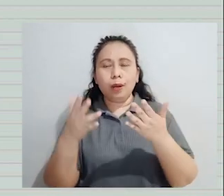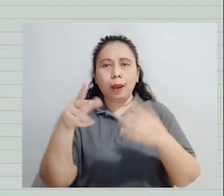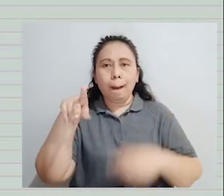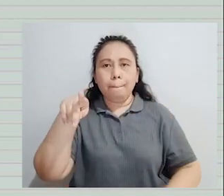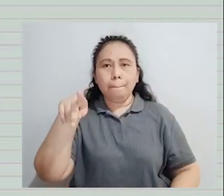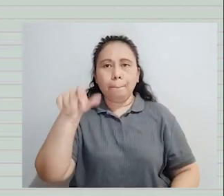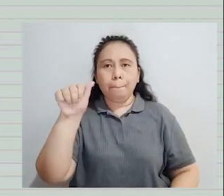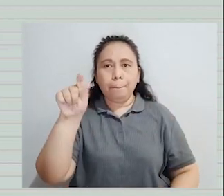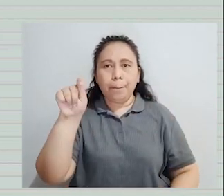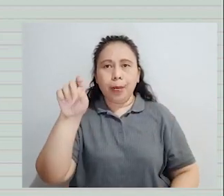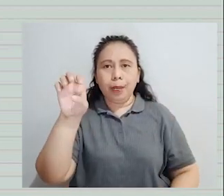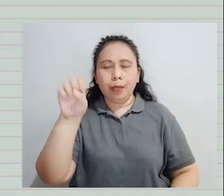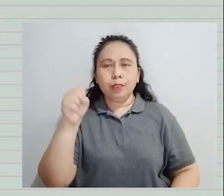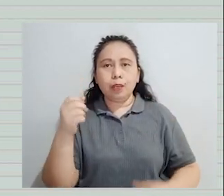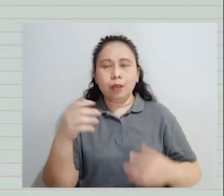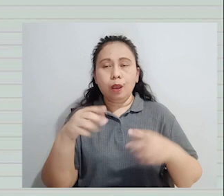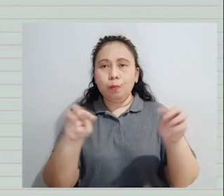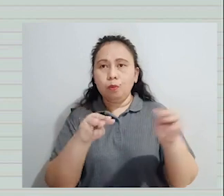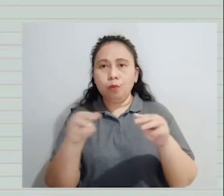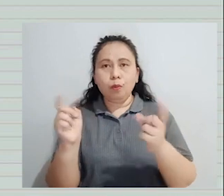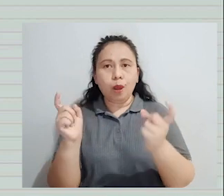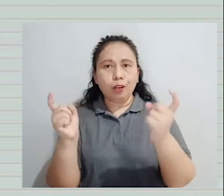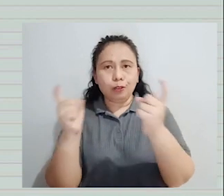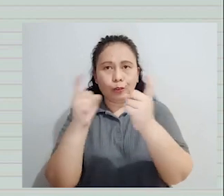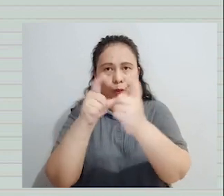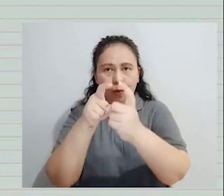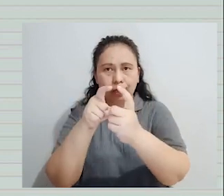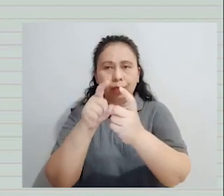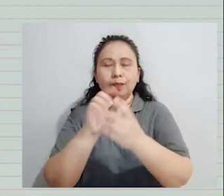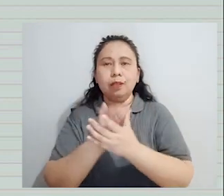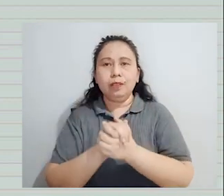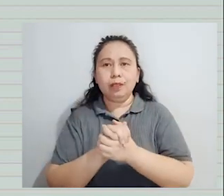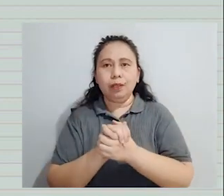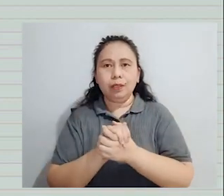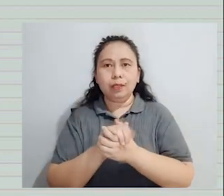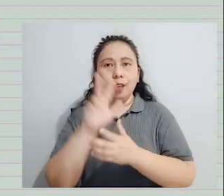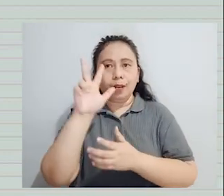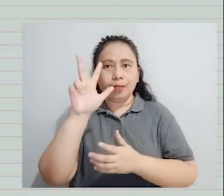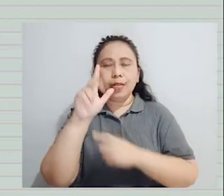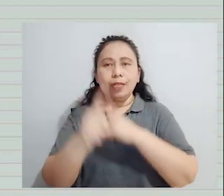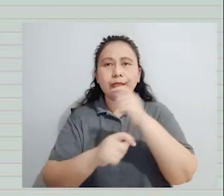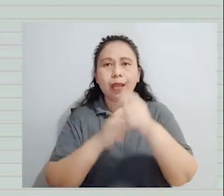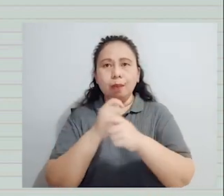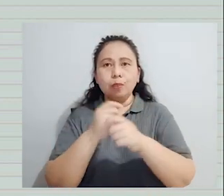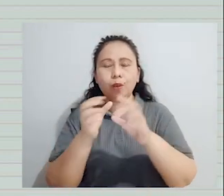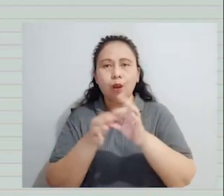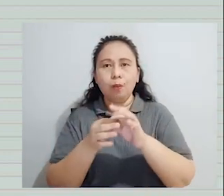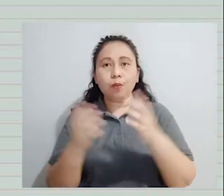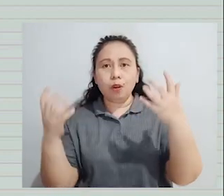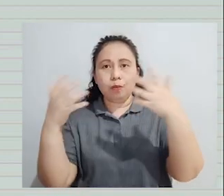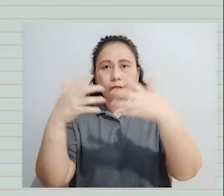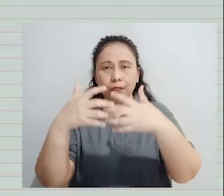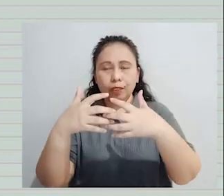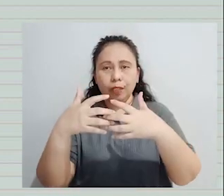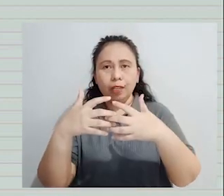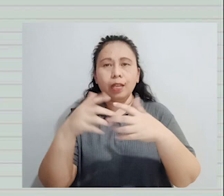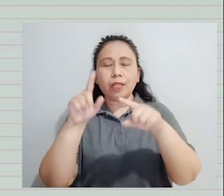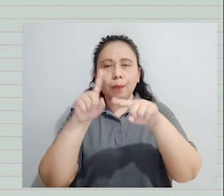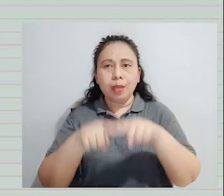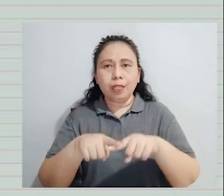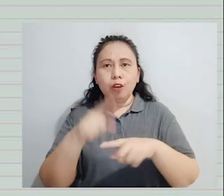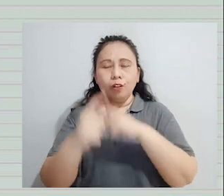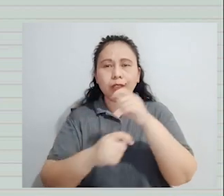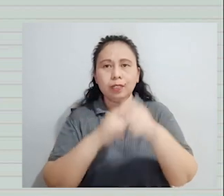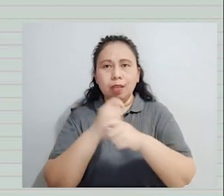moving towards one another. Moreover, there are three types of convergence depending on the types of